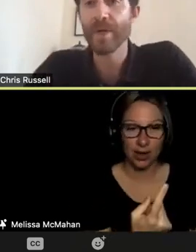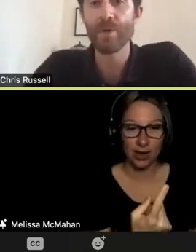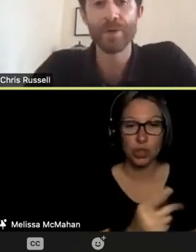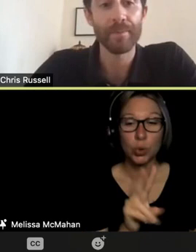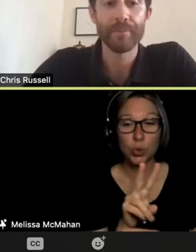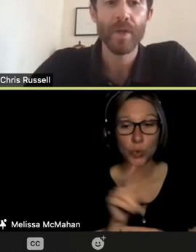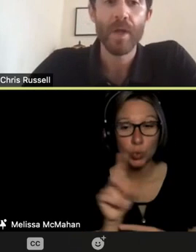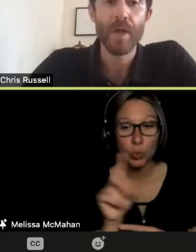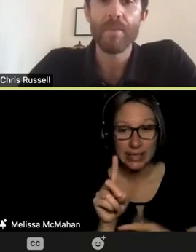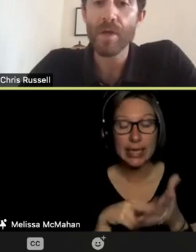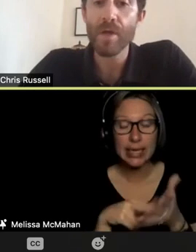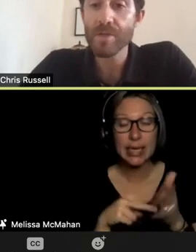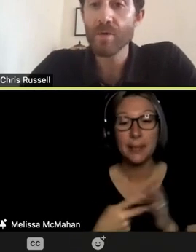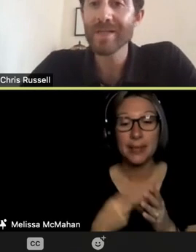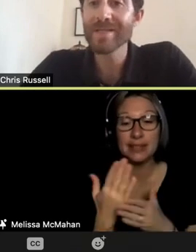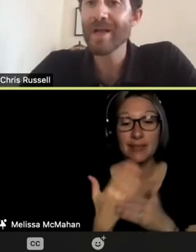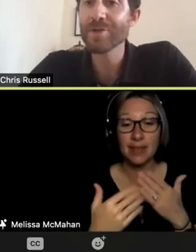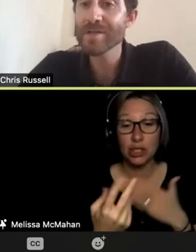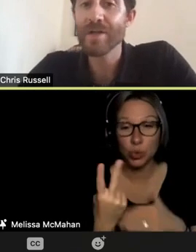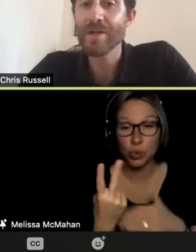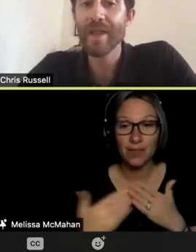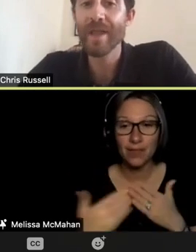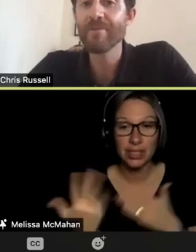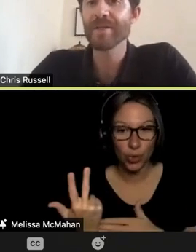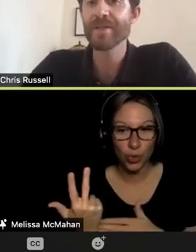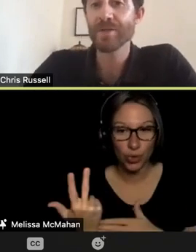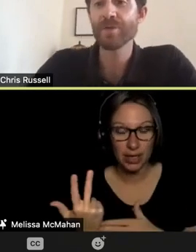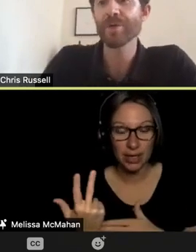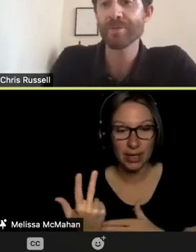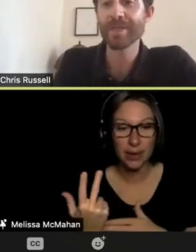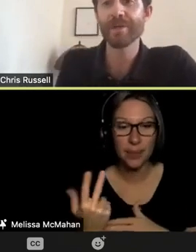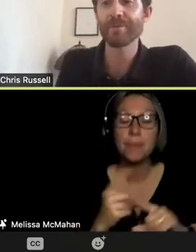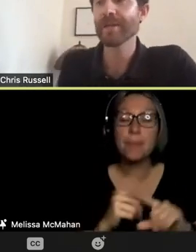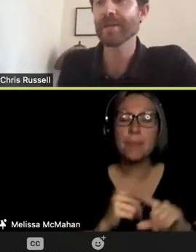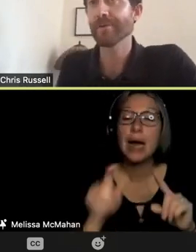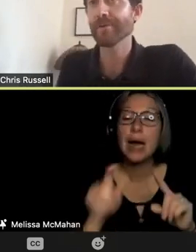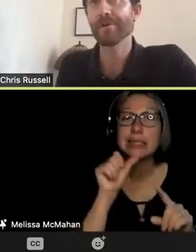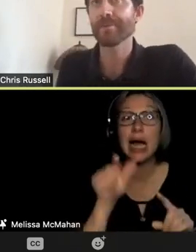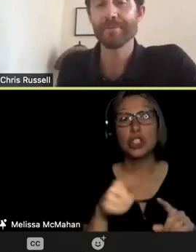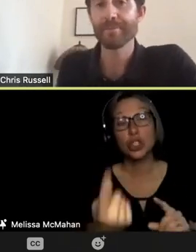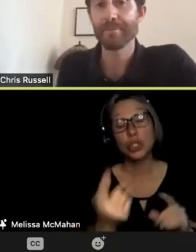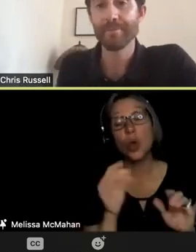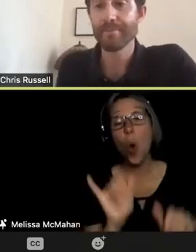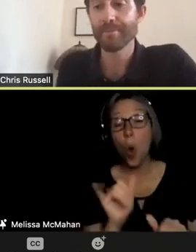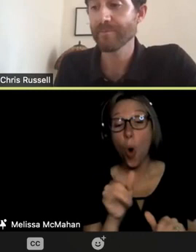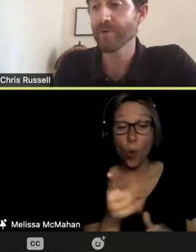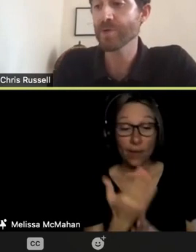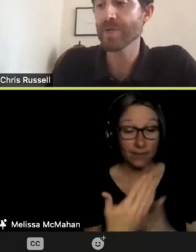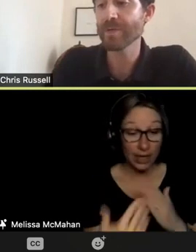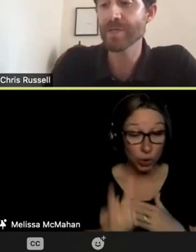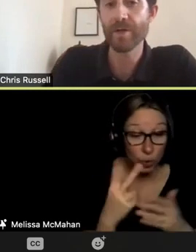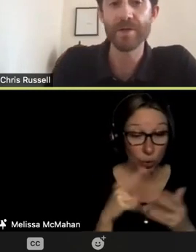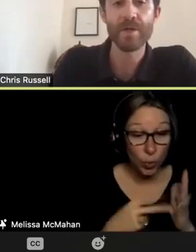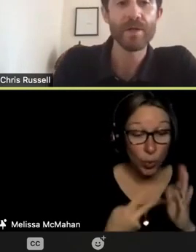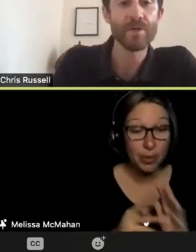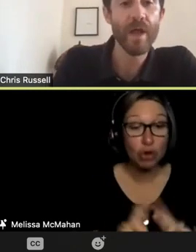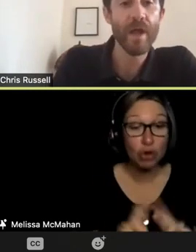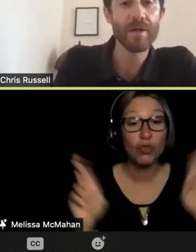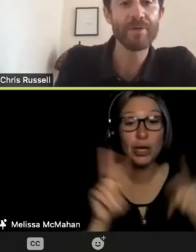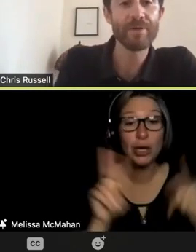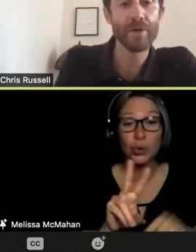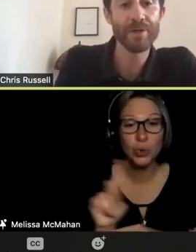or phase 3 only. But also, it's not just are they in phase 2, which means they're ready for 2D